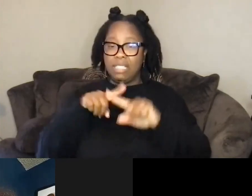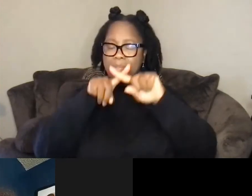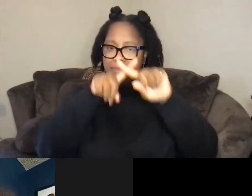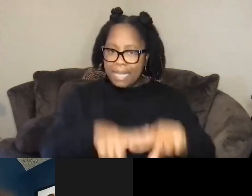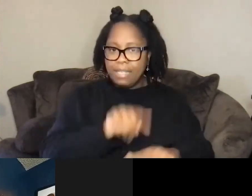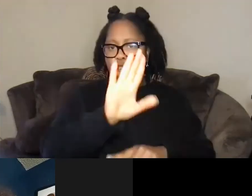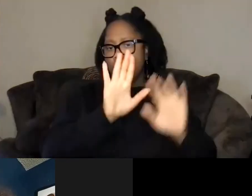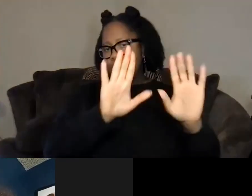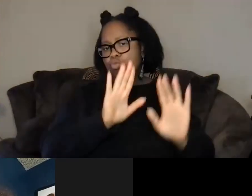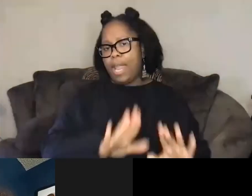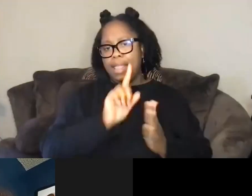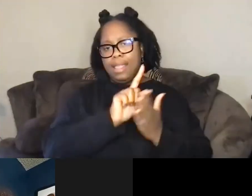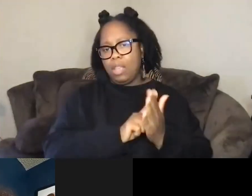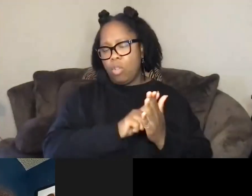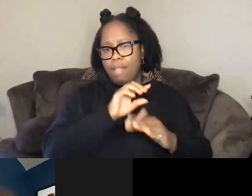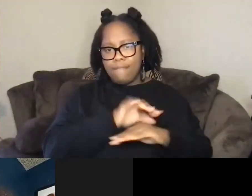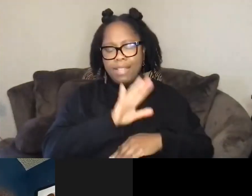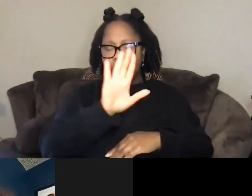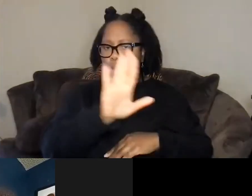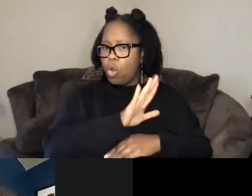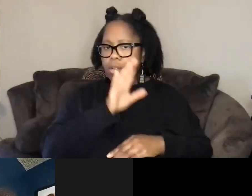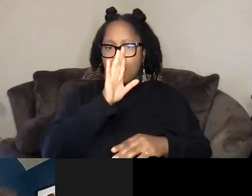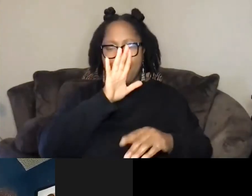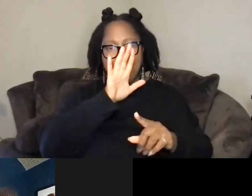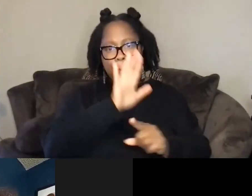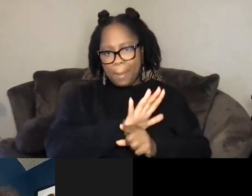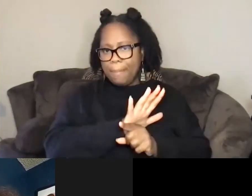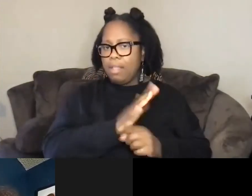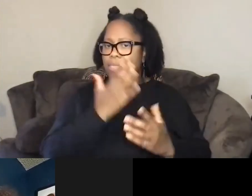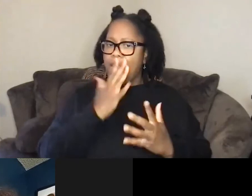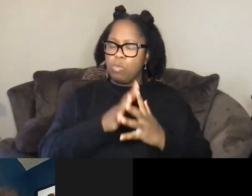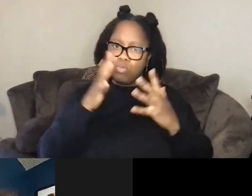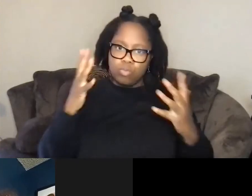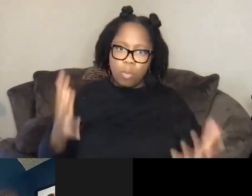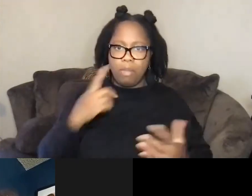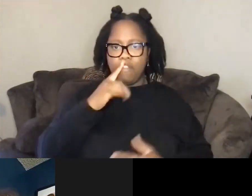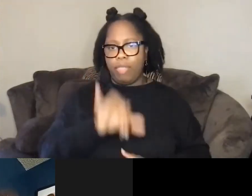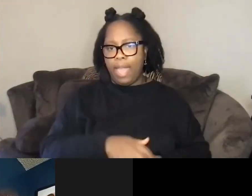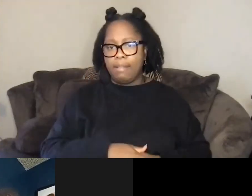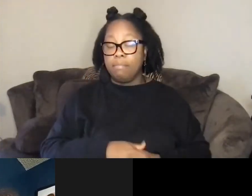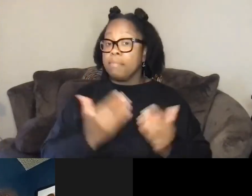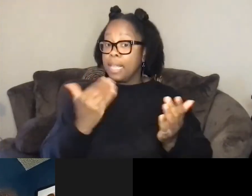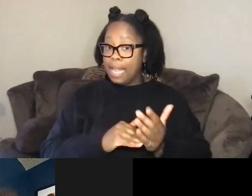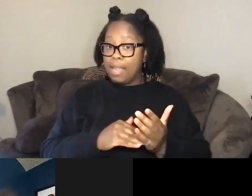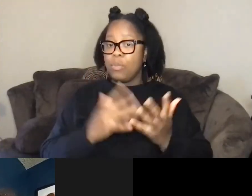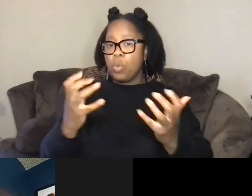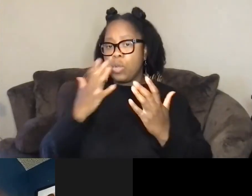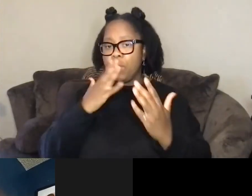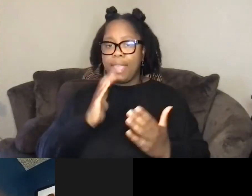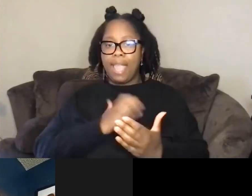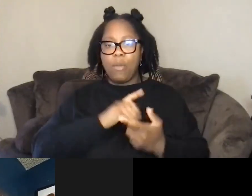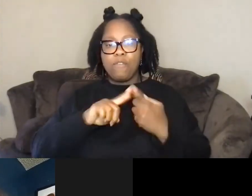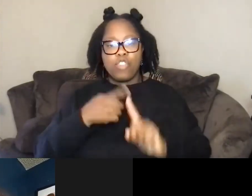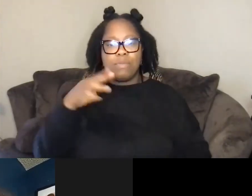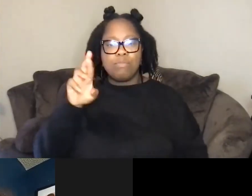and your commitments, both of you. Thank you so much for that. Again, we do want to thank our friends at Pro